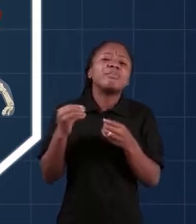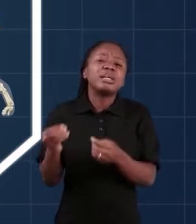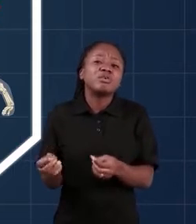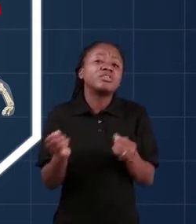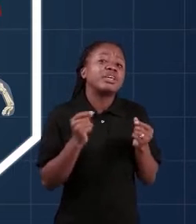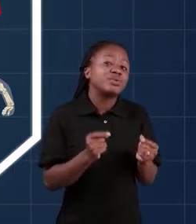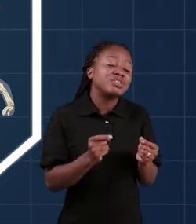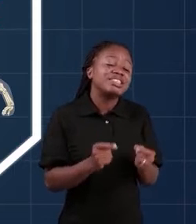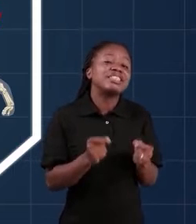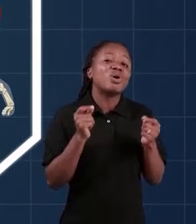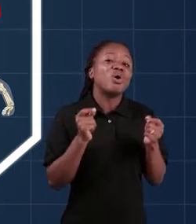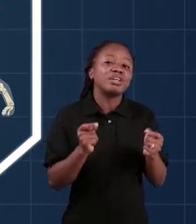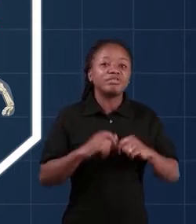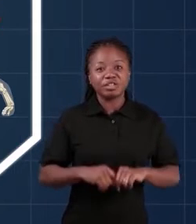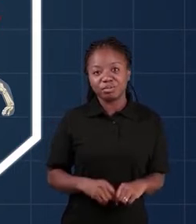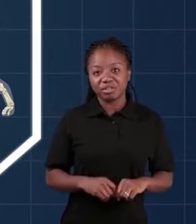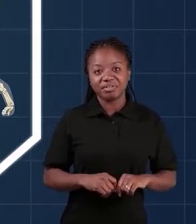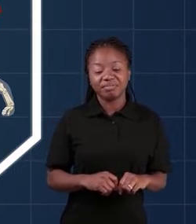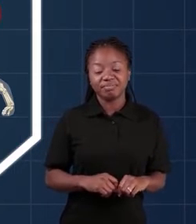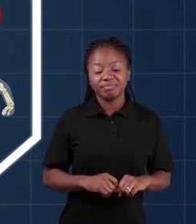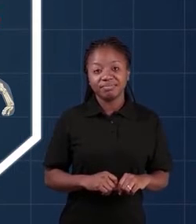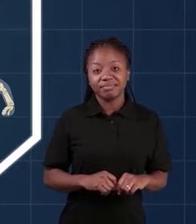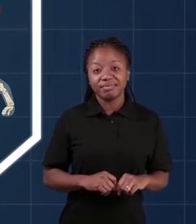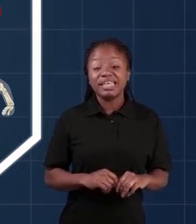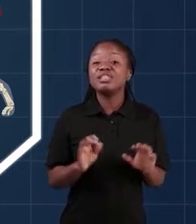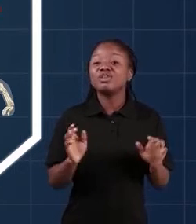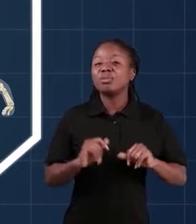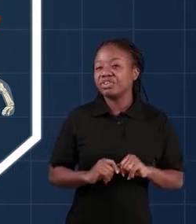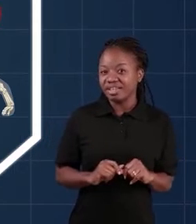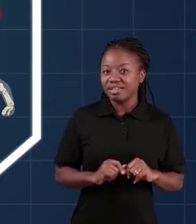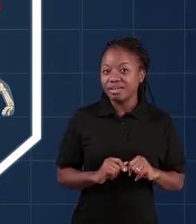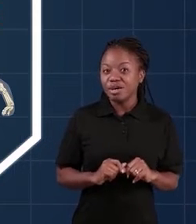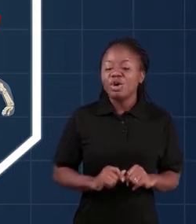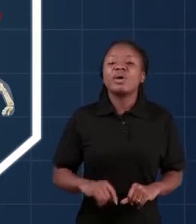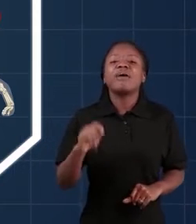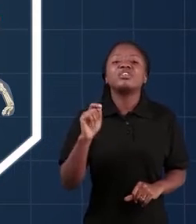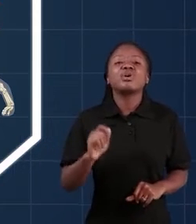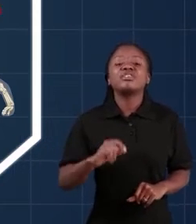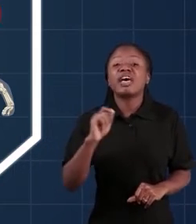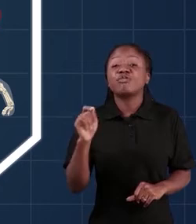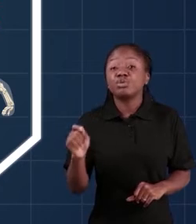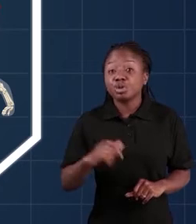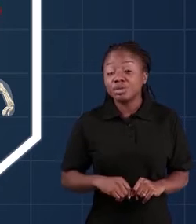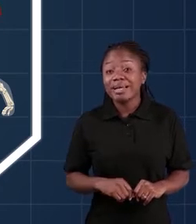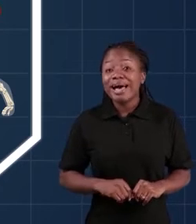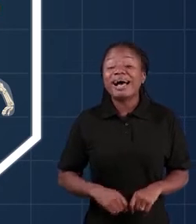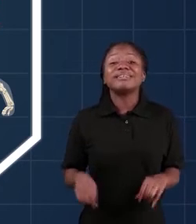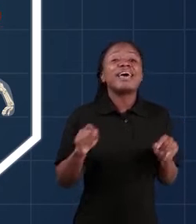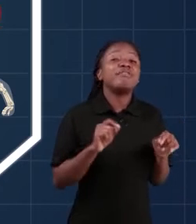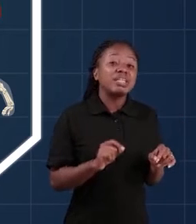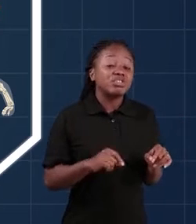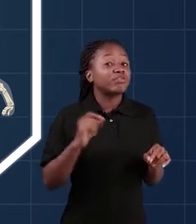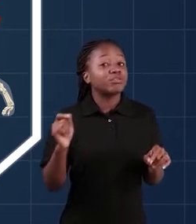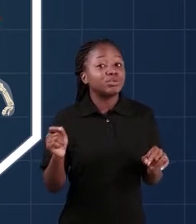be a remnant of tails seen in other vertebrates. In summary, we have discussed evolution